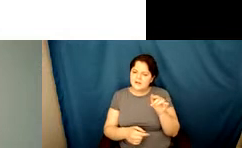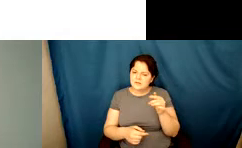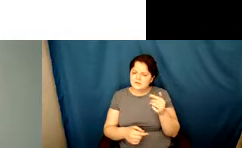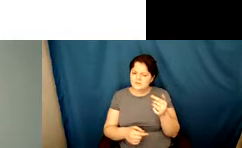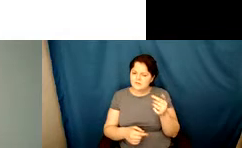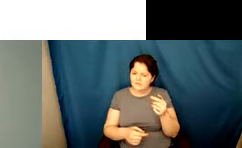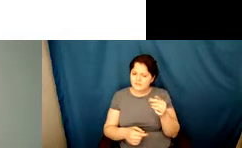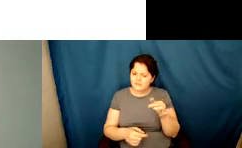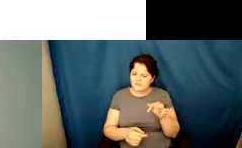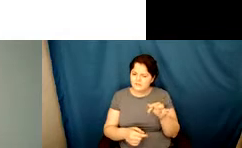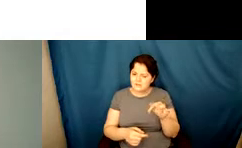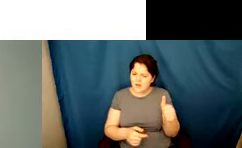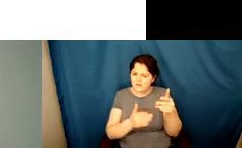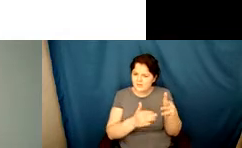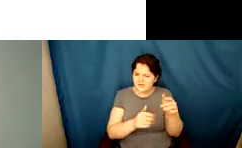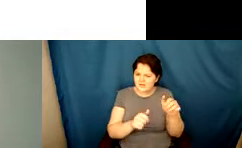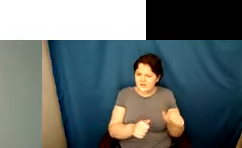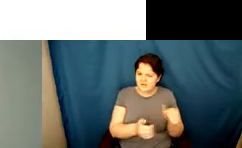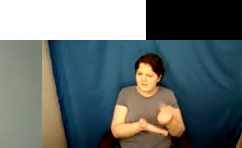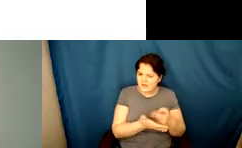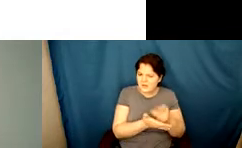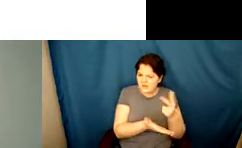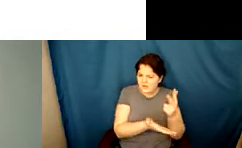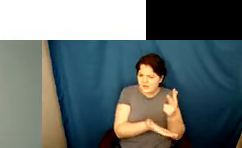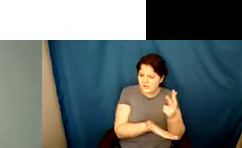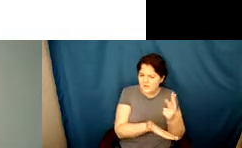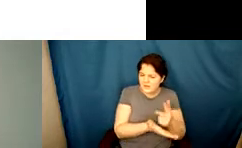not 100% sure about that.